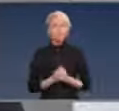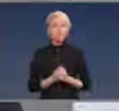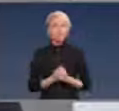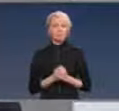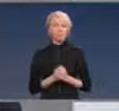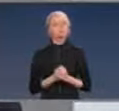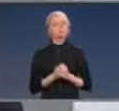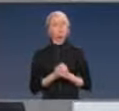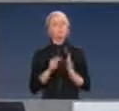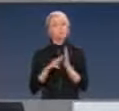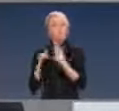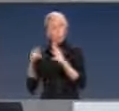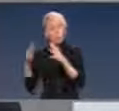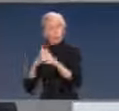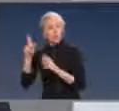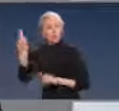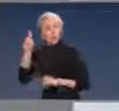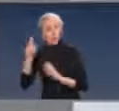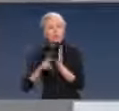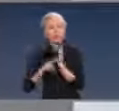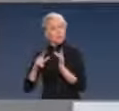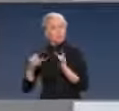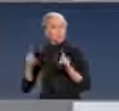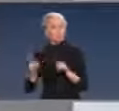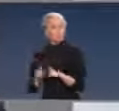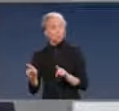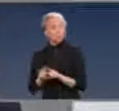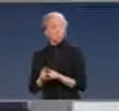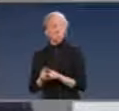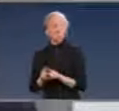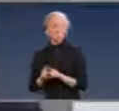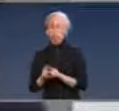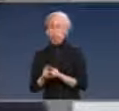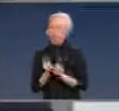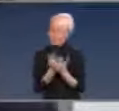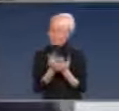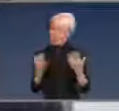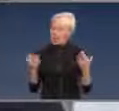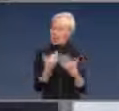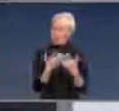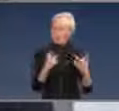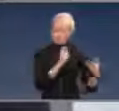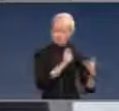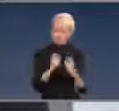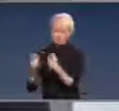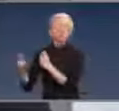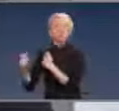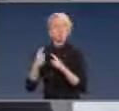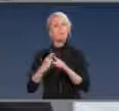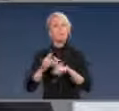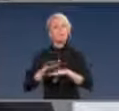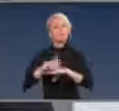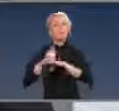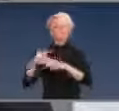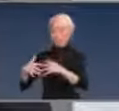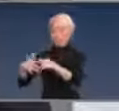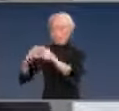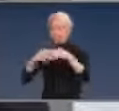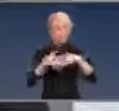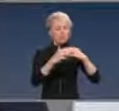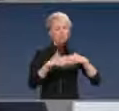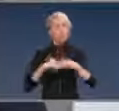South Wales and Victoria, we're working to further upgrade the support we have for labs around the country to ensure that we keep